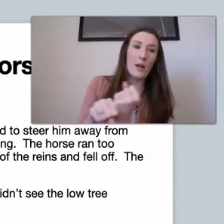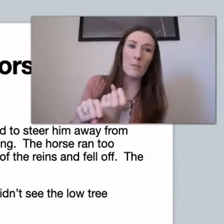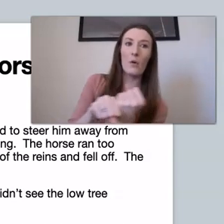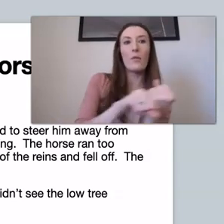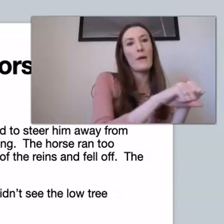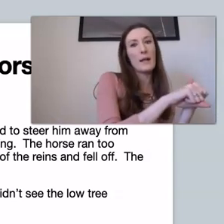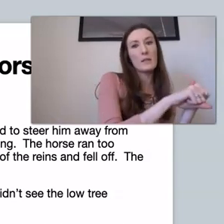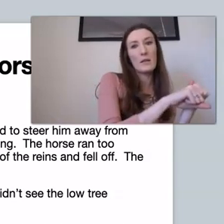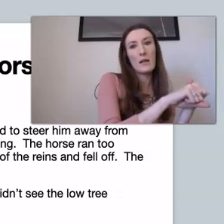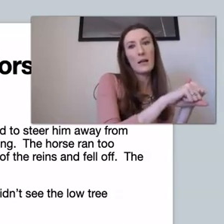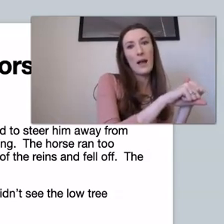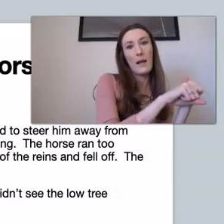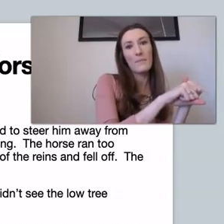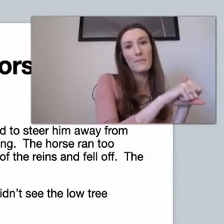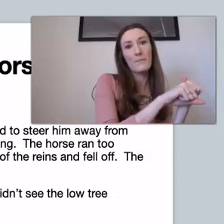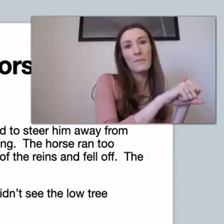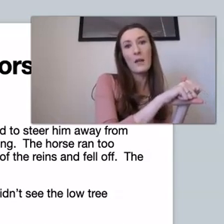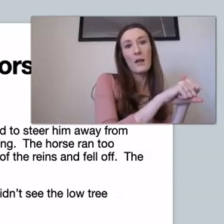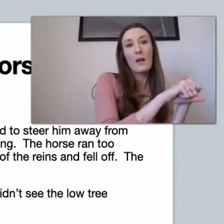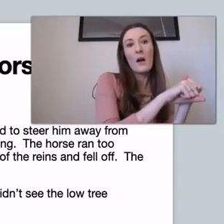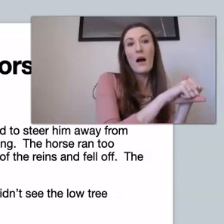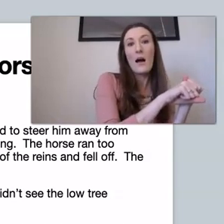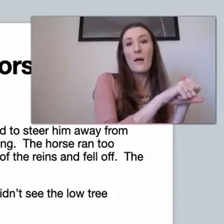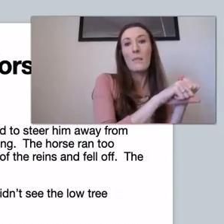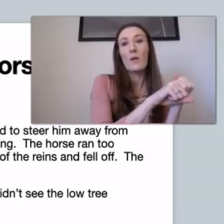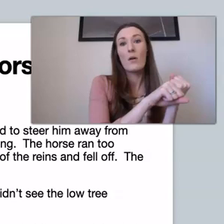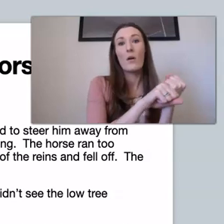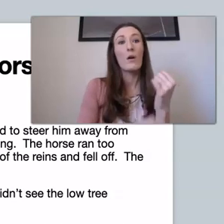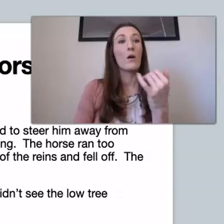pull, try to pull the reins, okay?